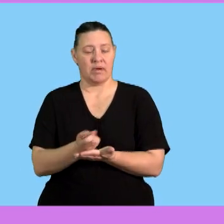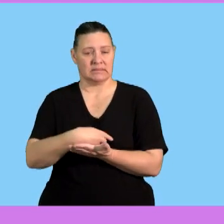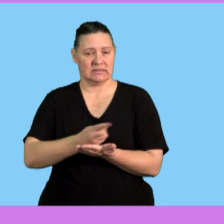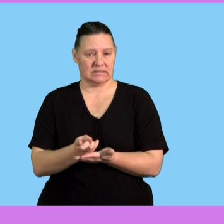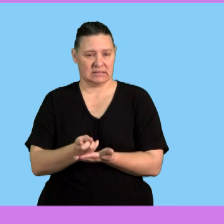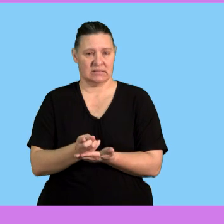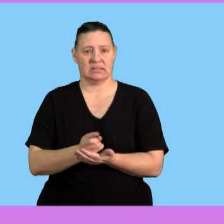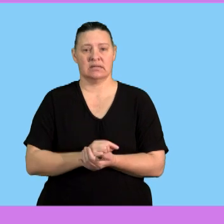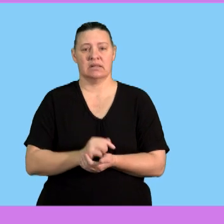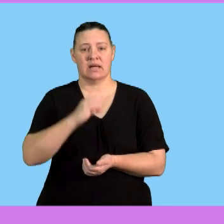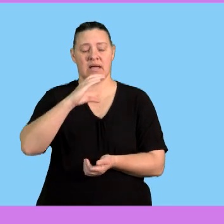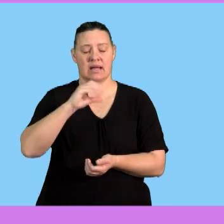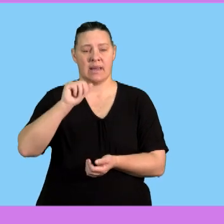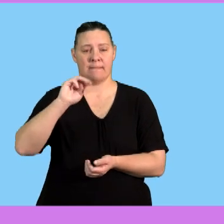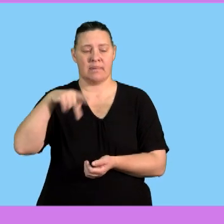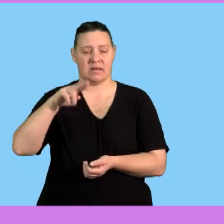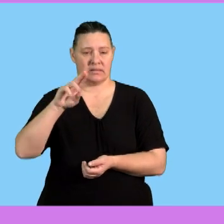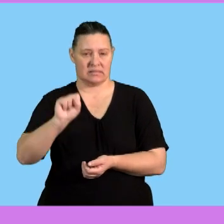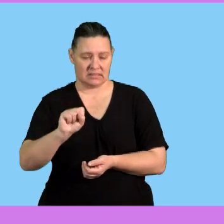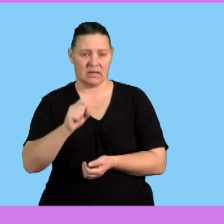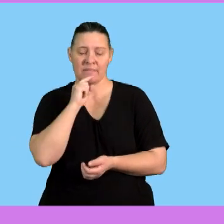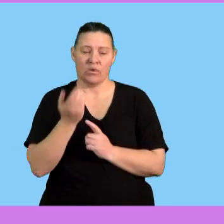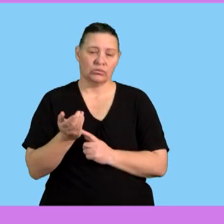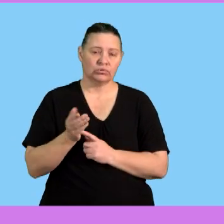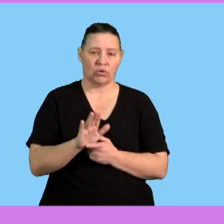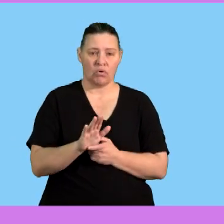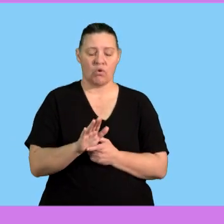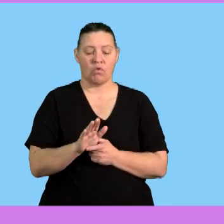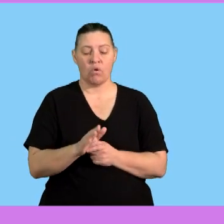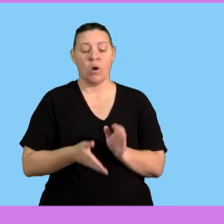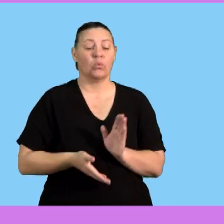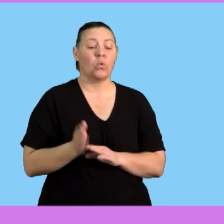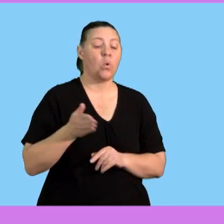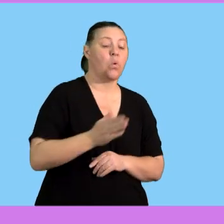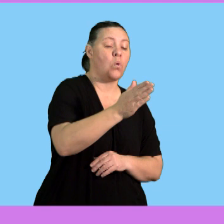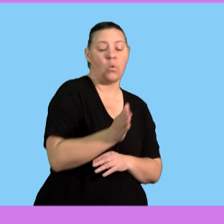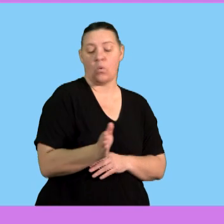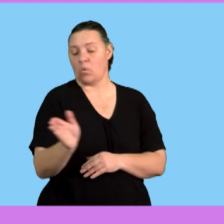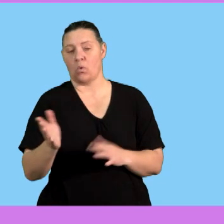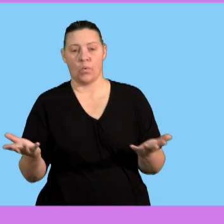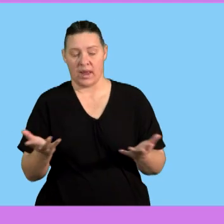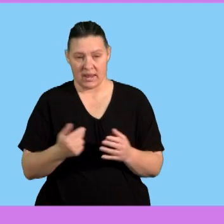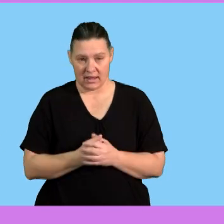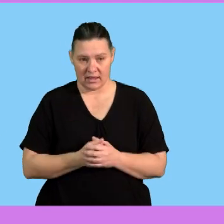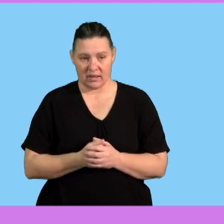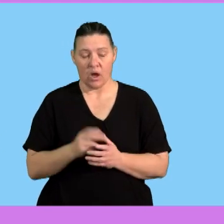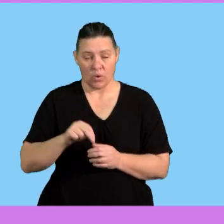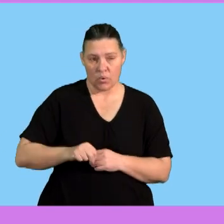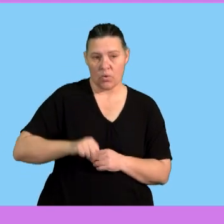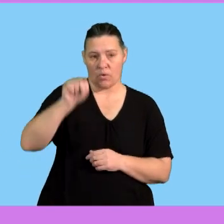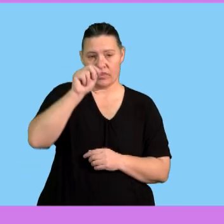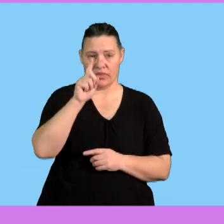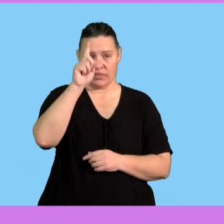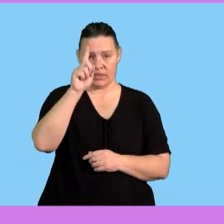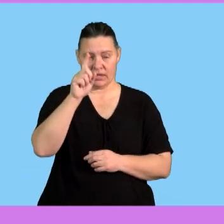Now we have what we call a compass direction. It shows the direction of a location. So now it simply shows your